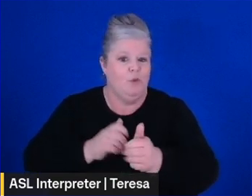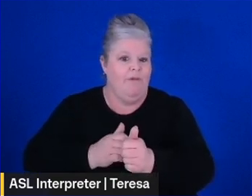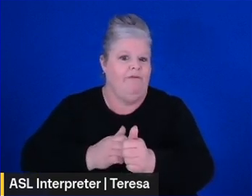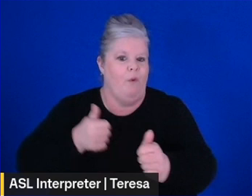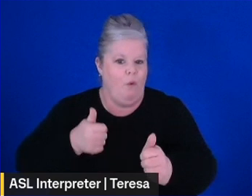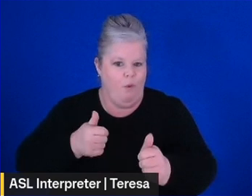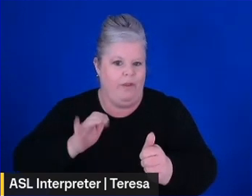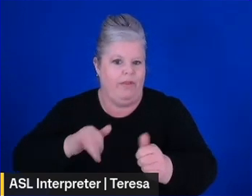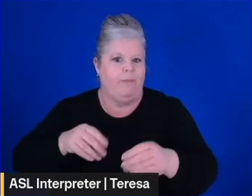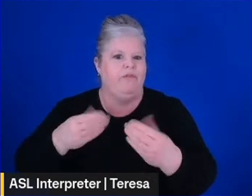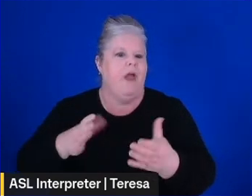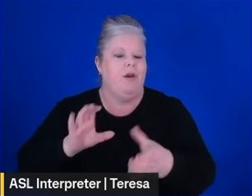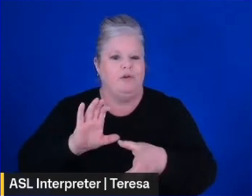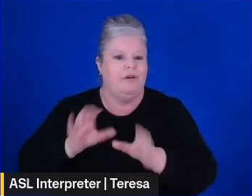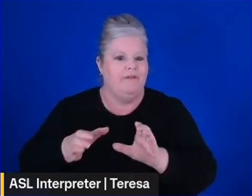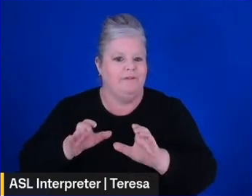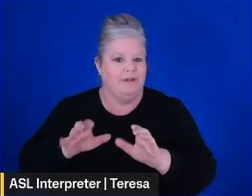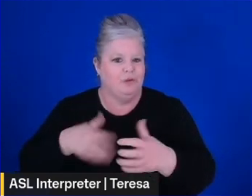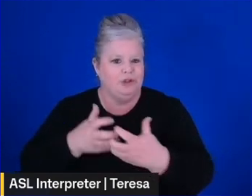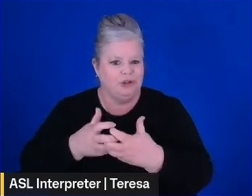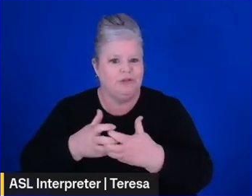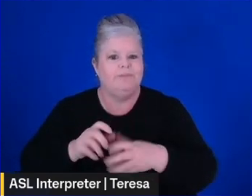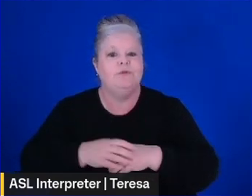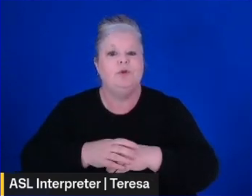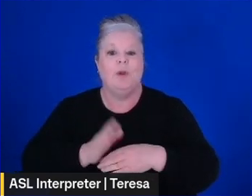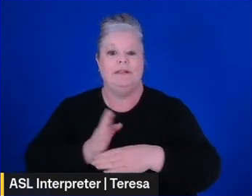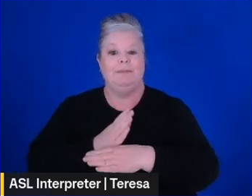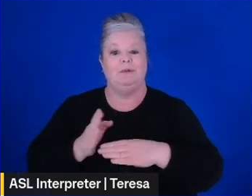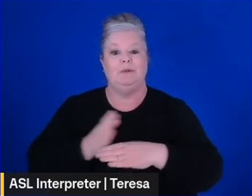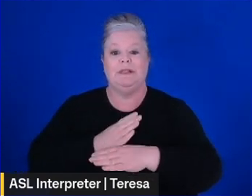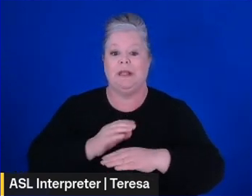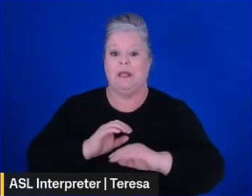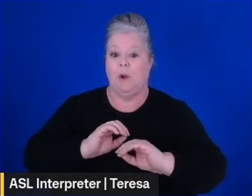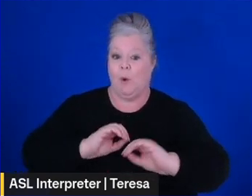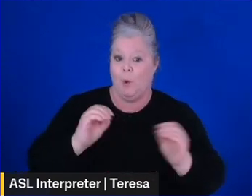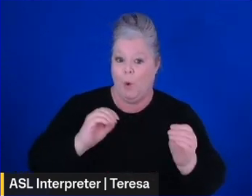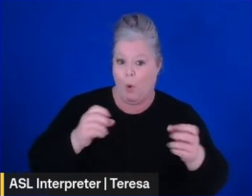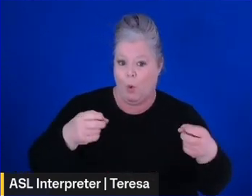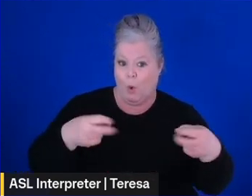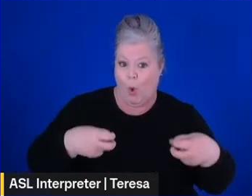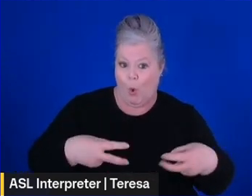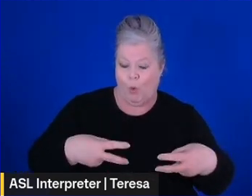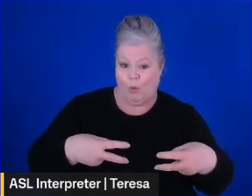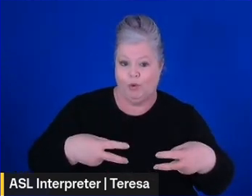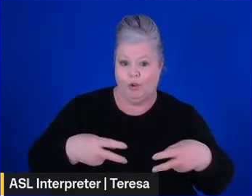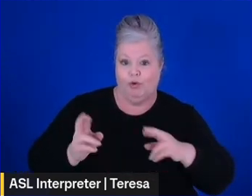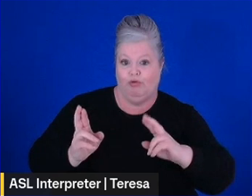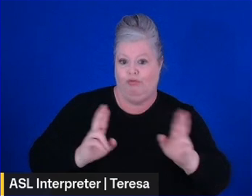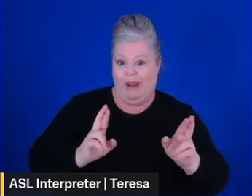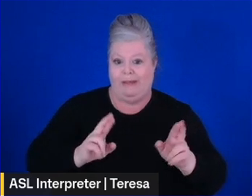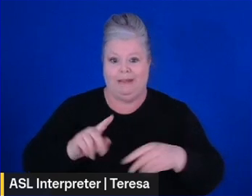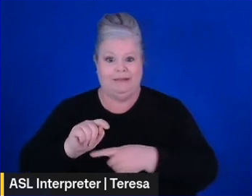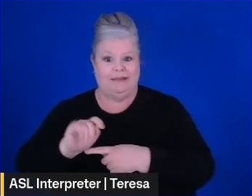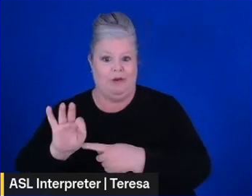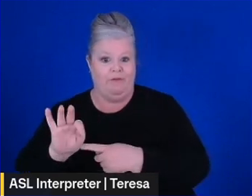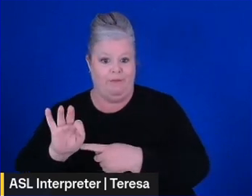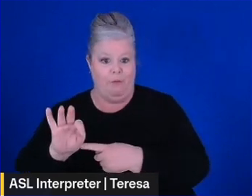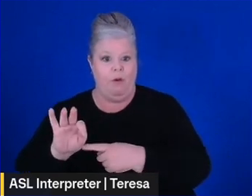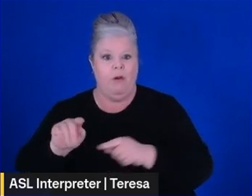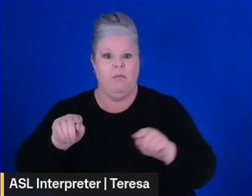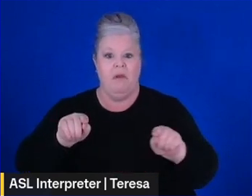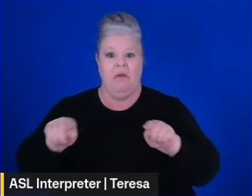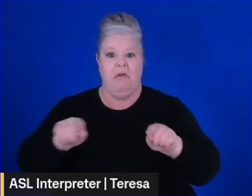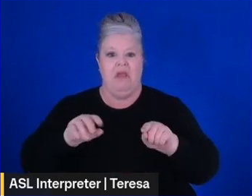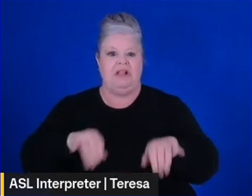is the main difference between a no-code ready Terraform module and a standard module.